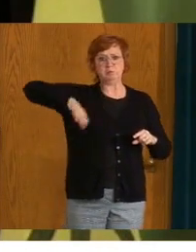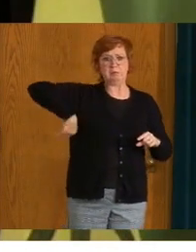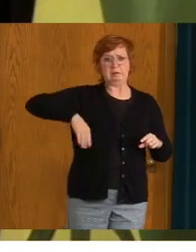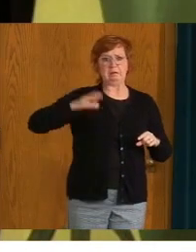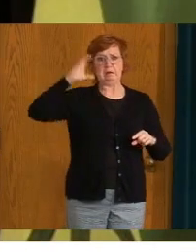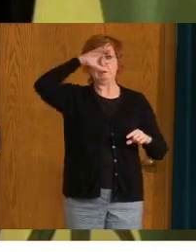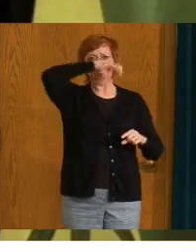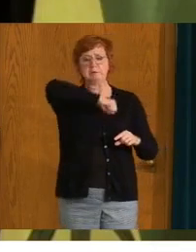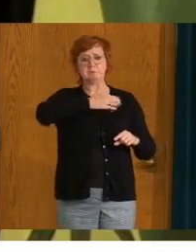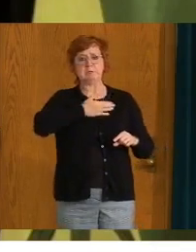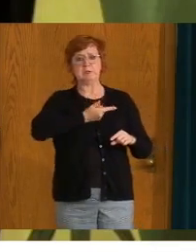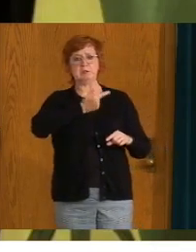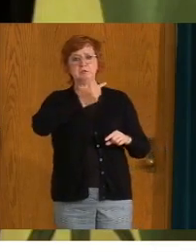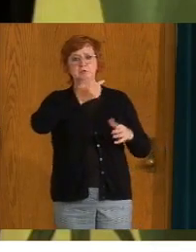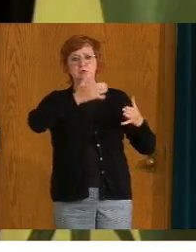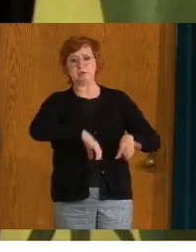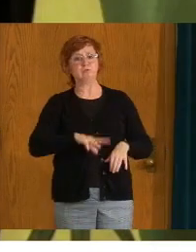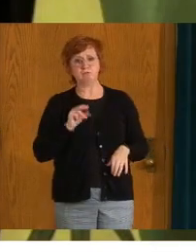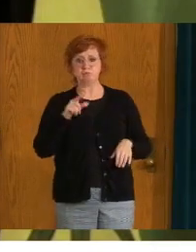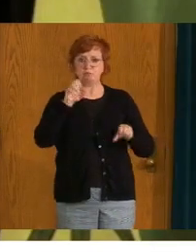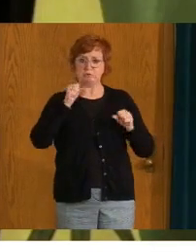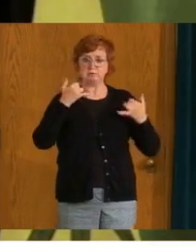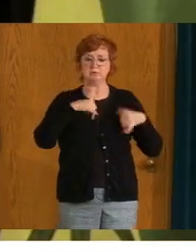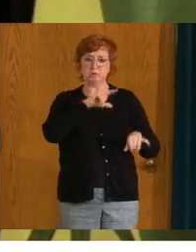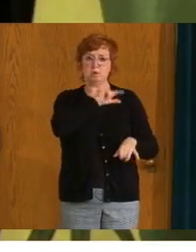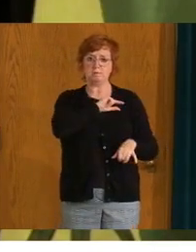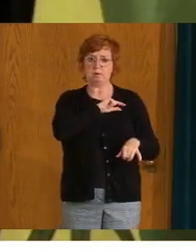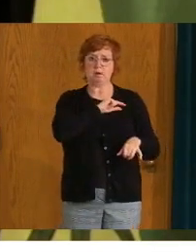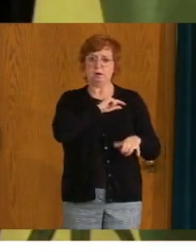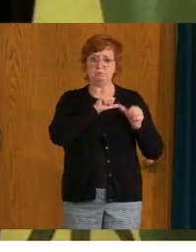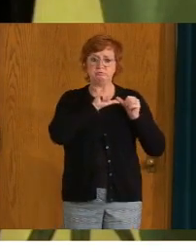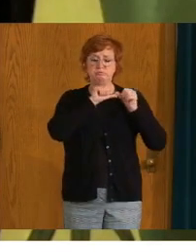not stepped forward or haven't had time or just haven't